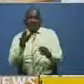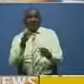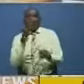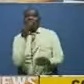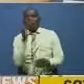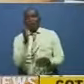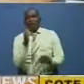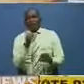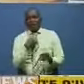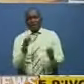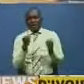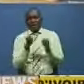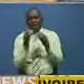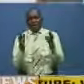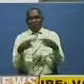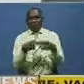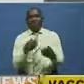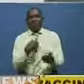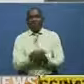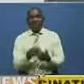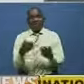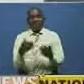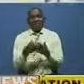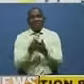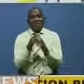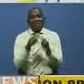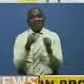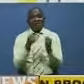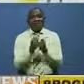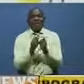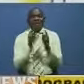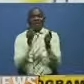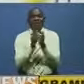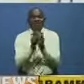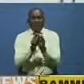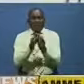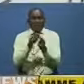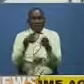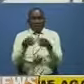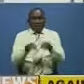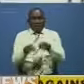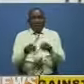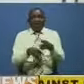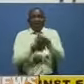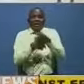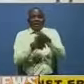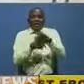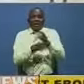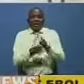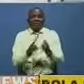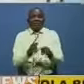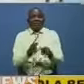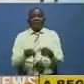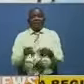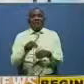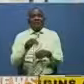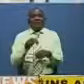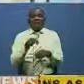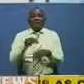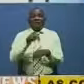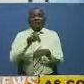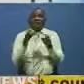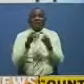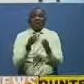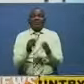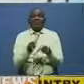have enough classrooms. The news team came across the acting director general of the National Council for Curriculum